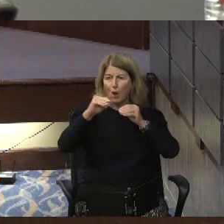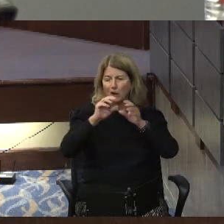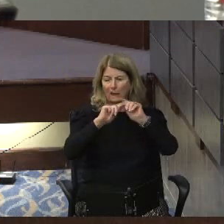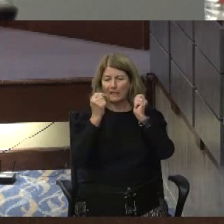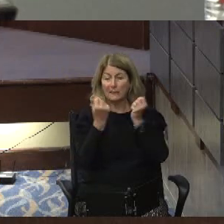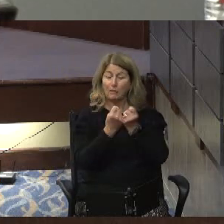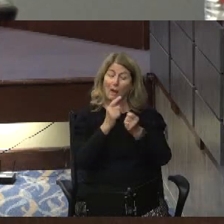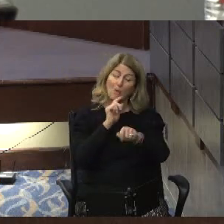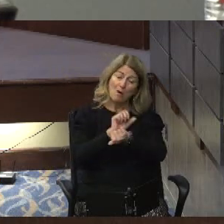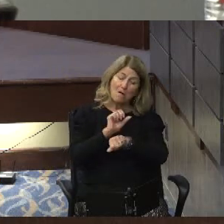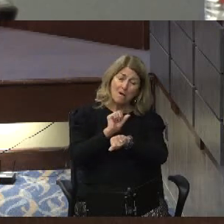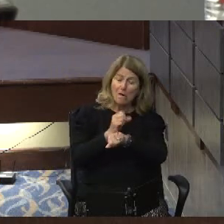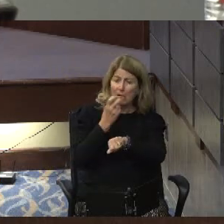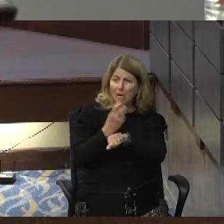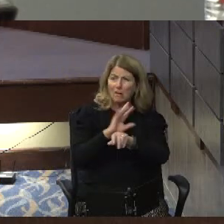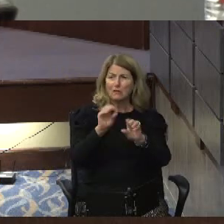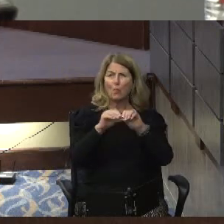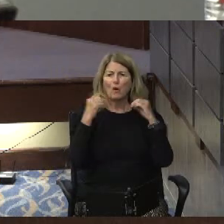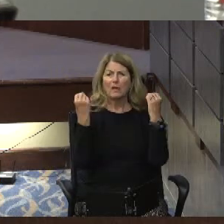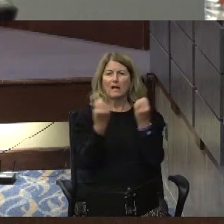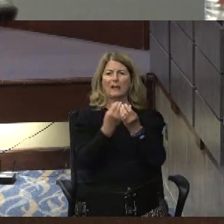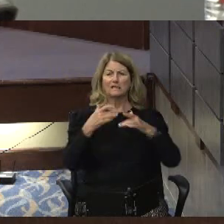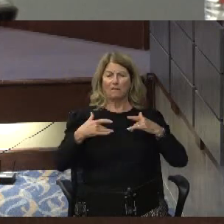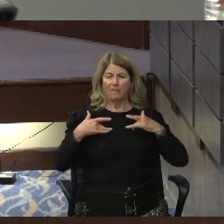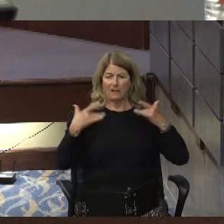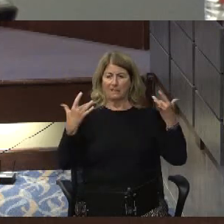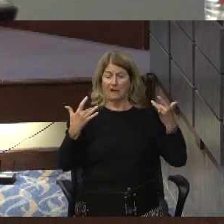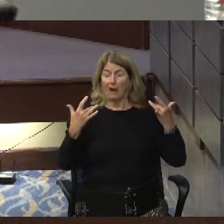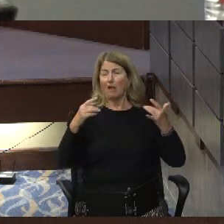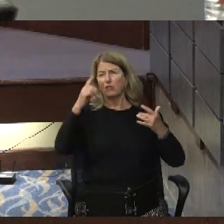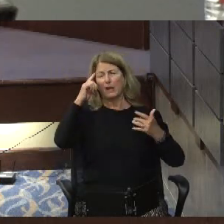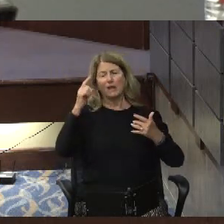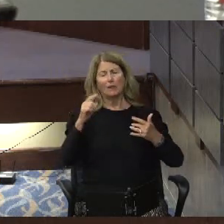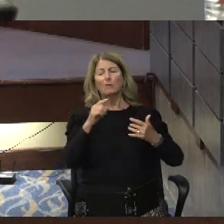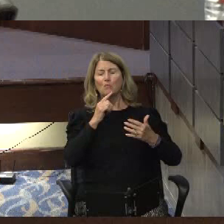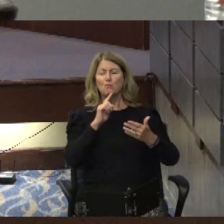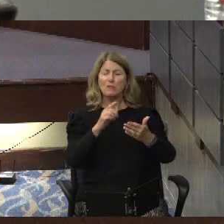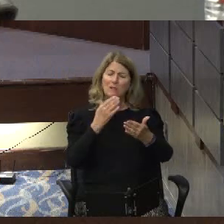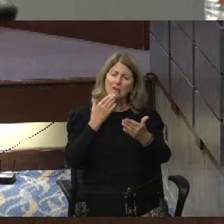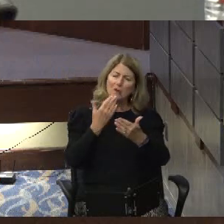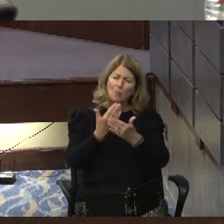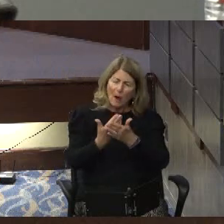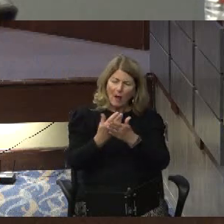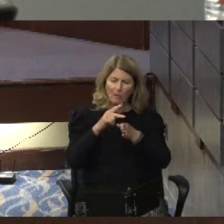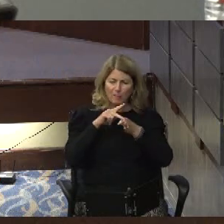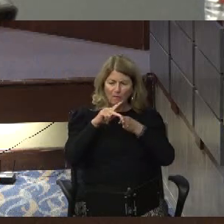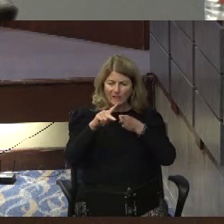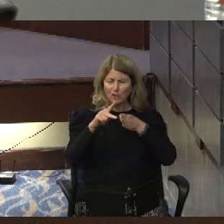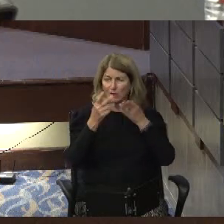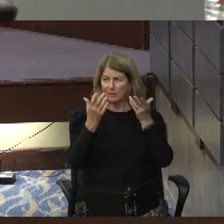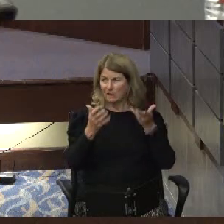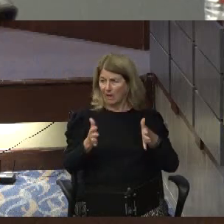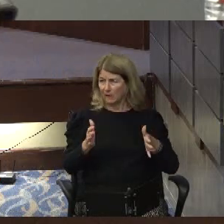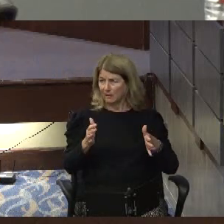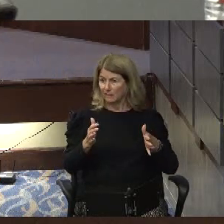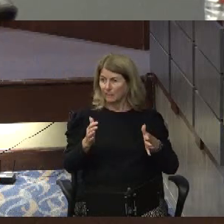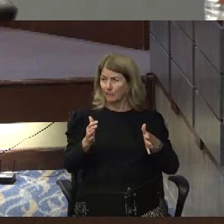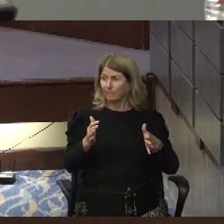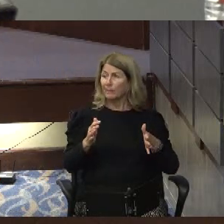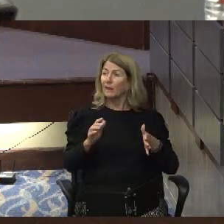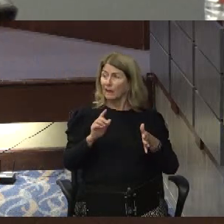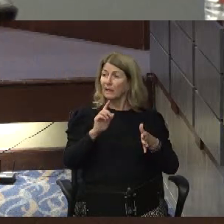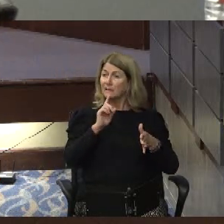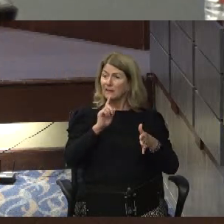really diligently to organize this event, and I think it went off really well. Very professionally done, and definitely want to